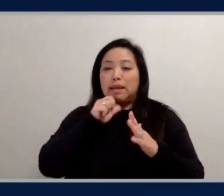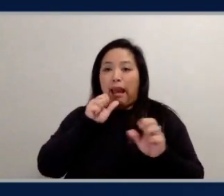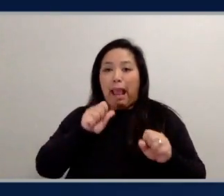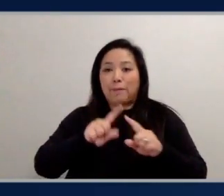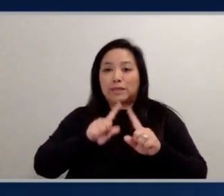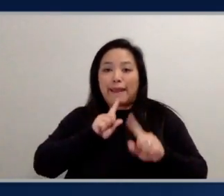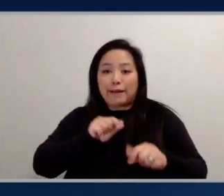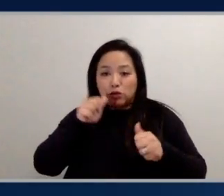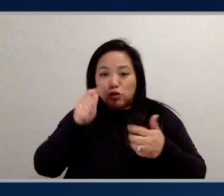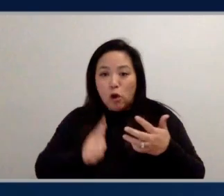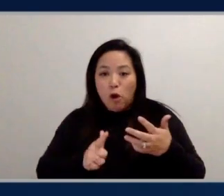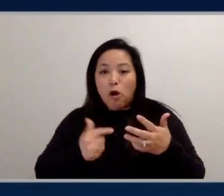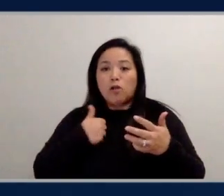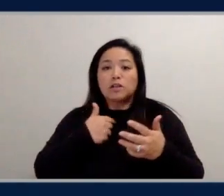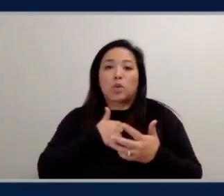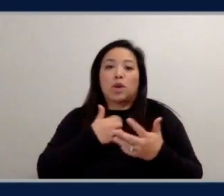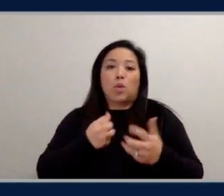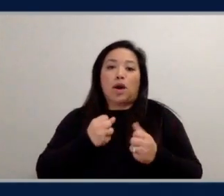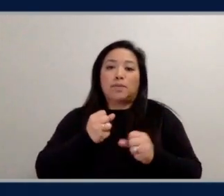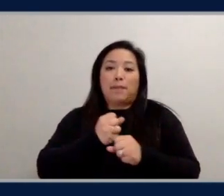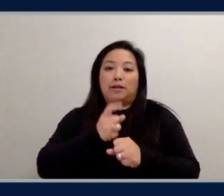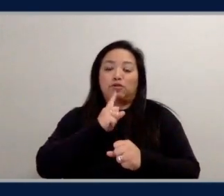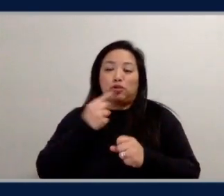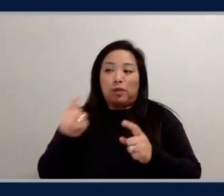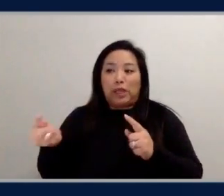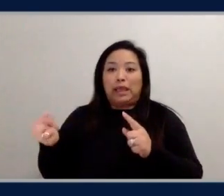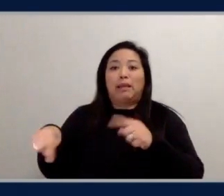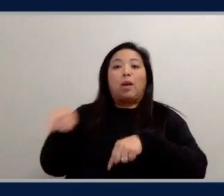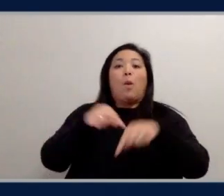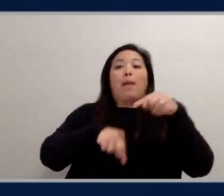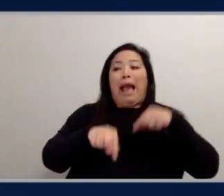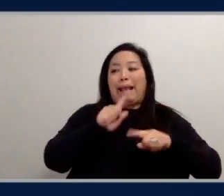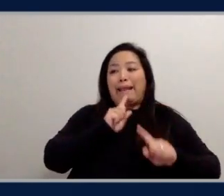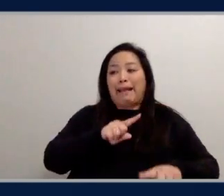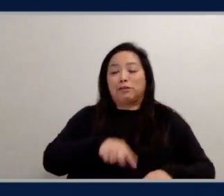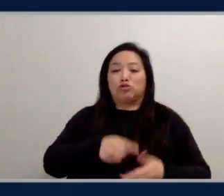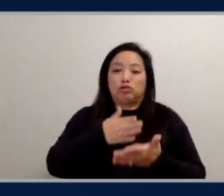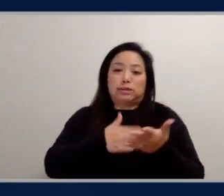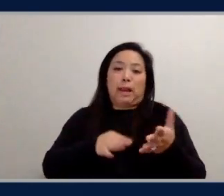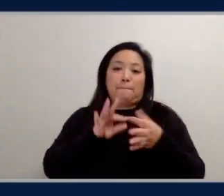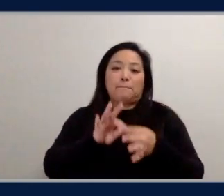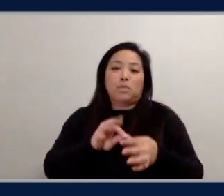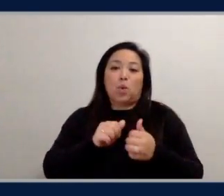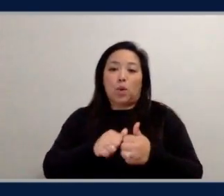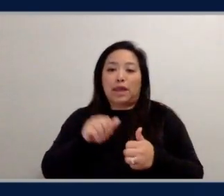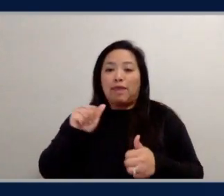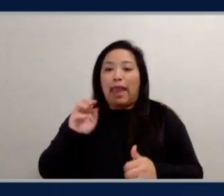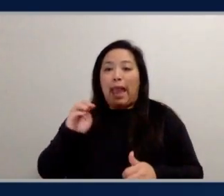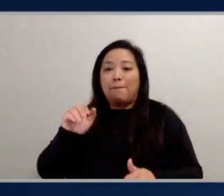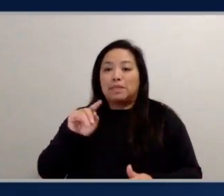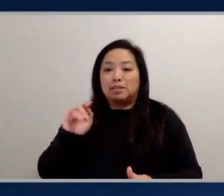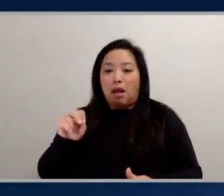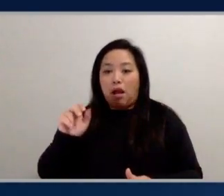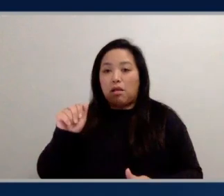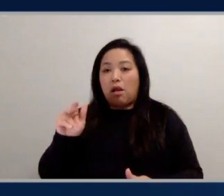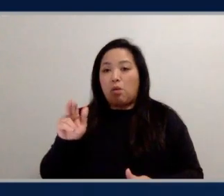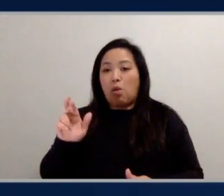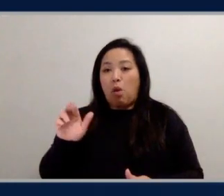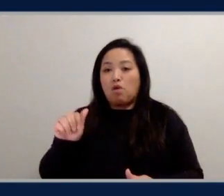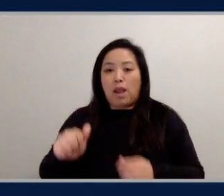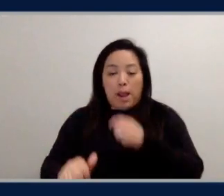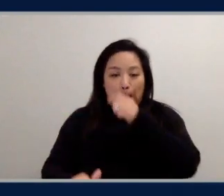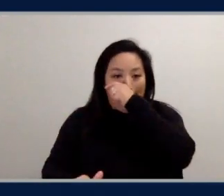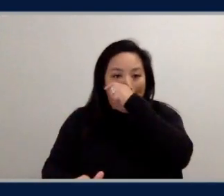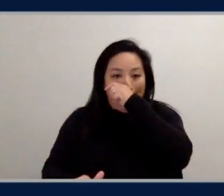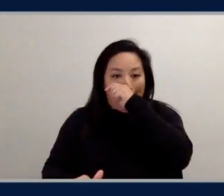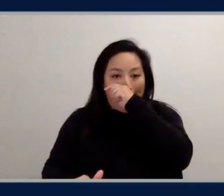So today we wanted to make sure we got back to some of those questions, especially around Amazon Aurora. So I think we got some of those